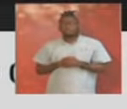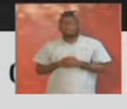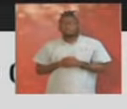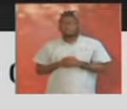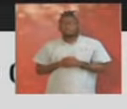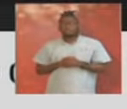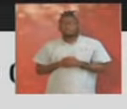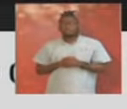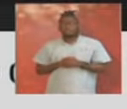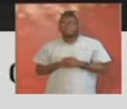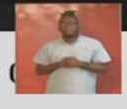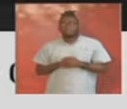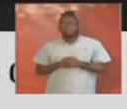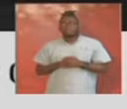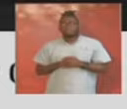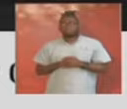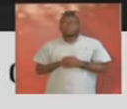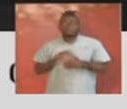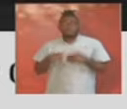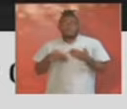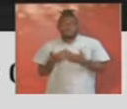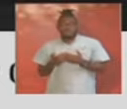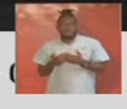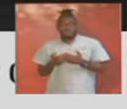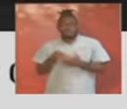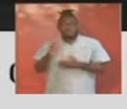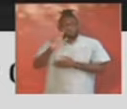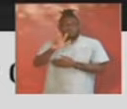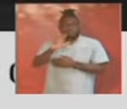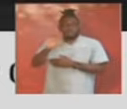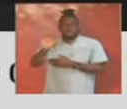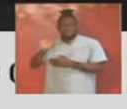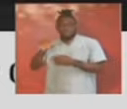So among the 159 confirmed cases in Tobago,